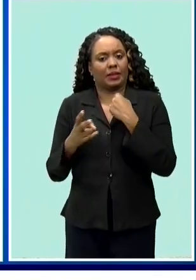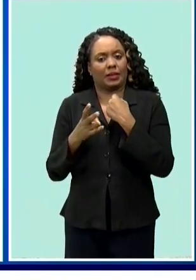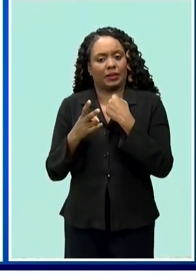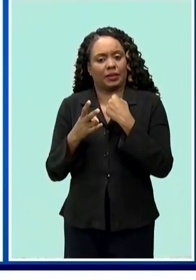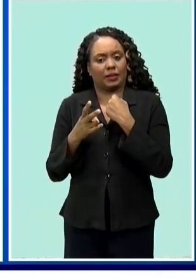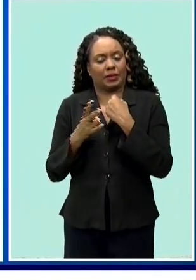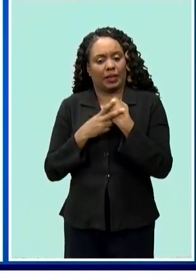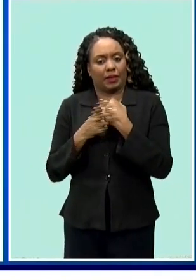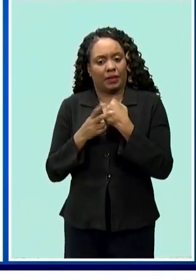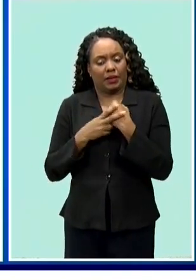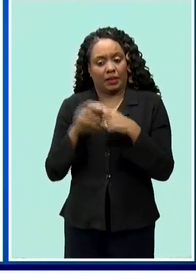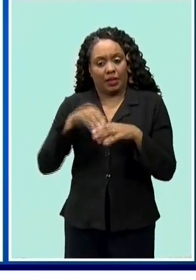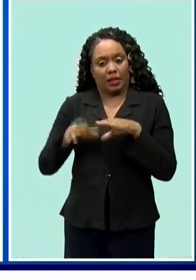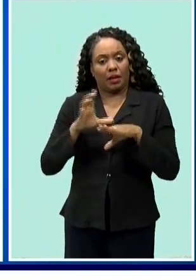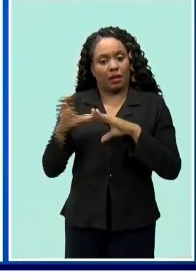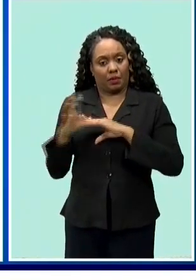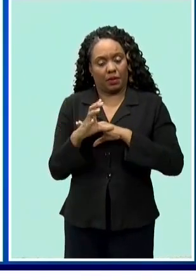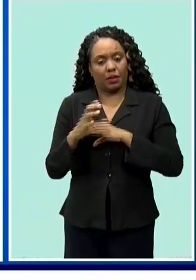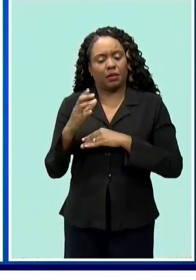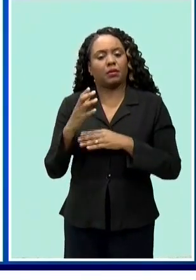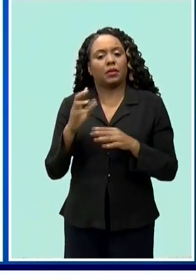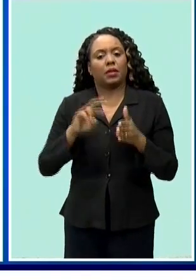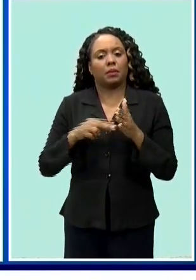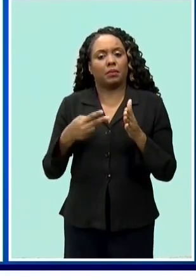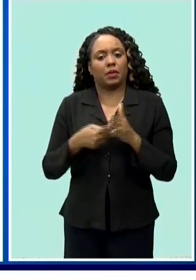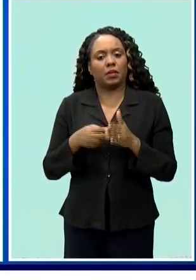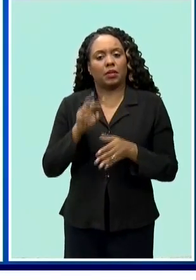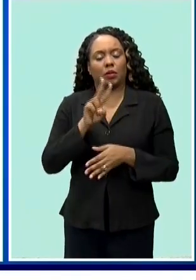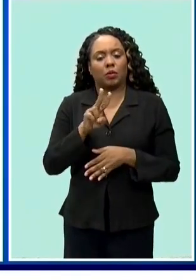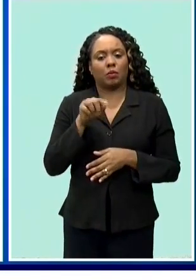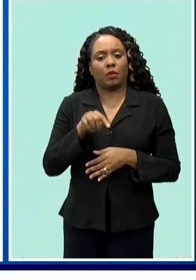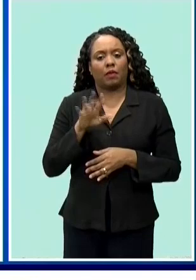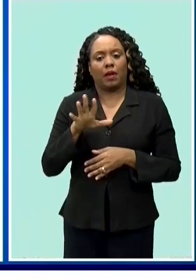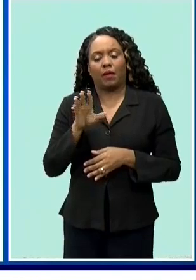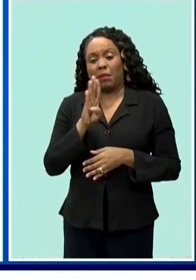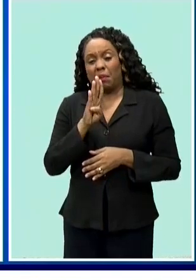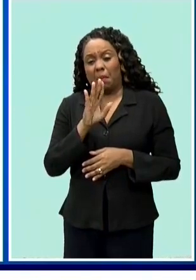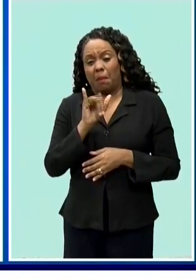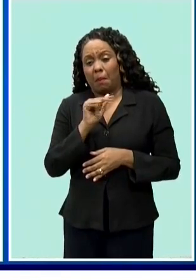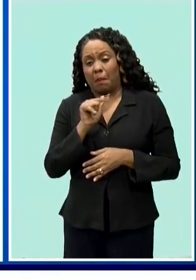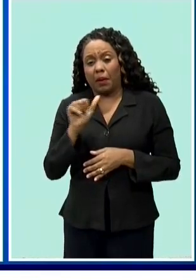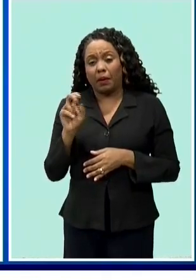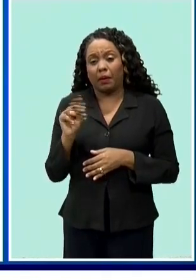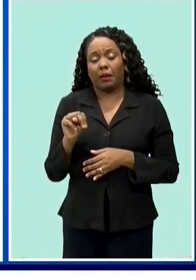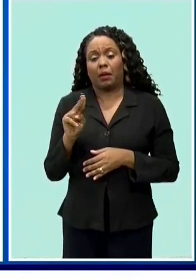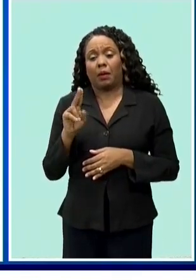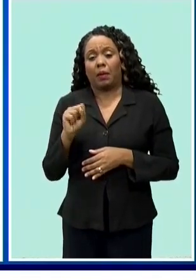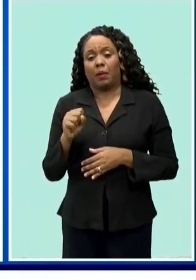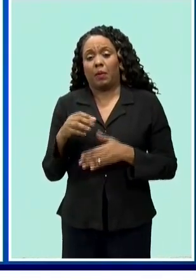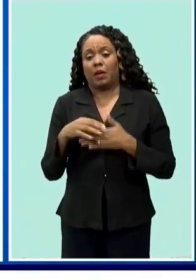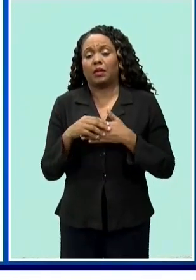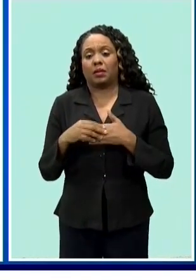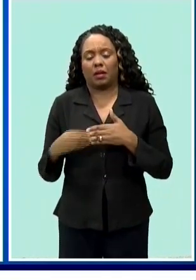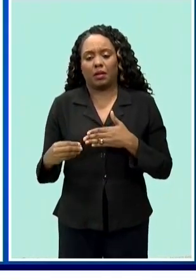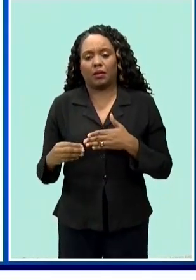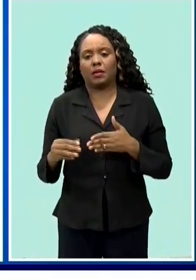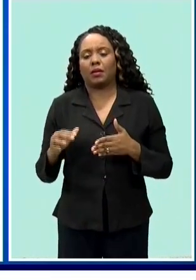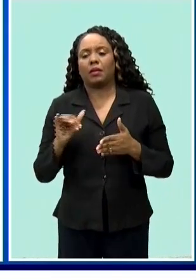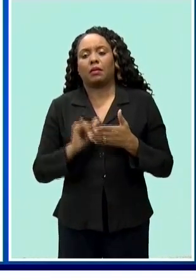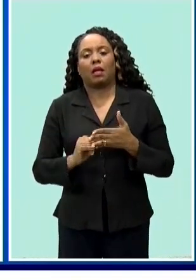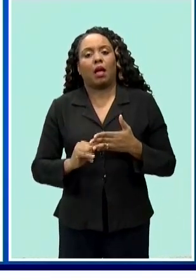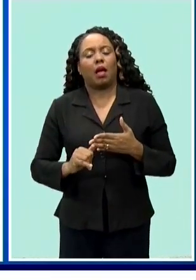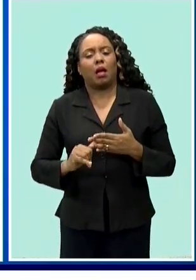region, then we are in the vicinity of $2.5 billion, which is 25 times the